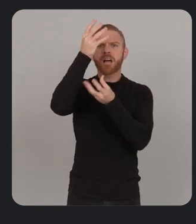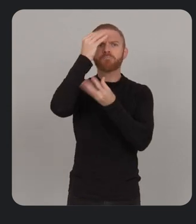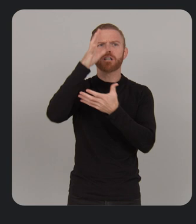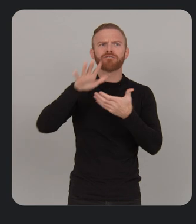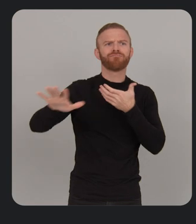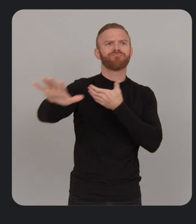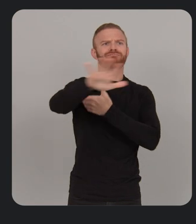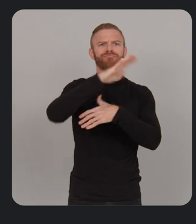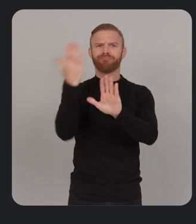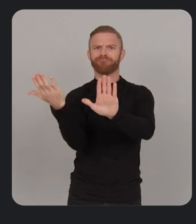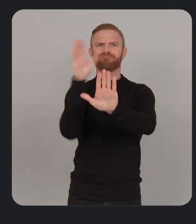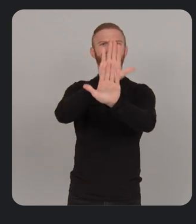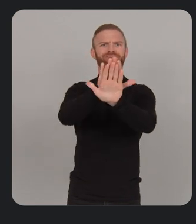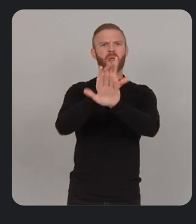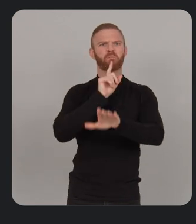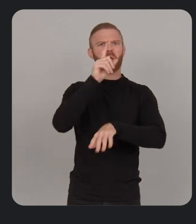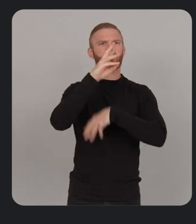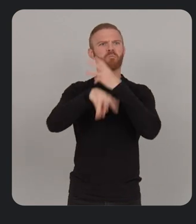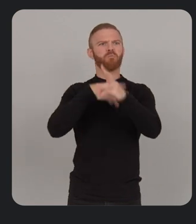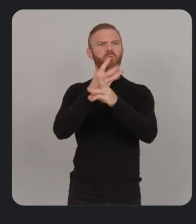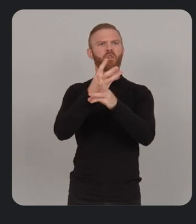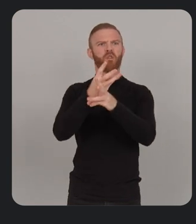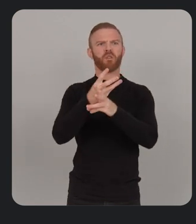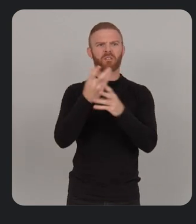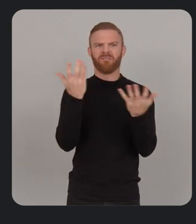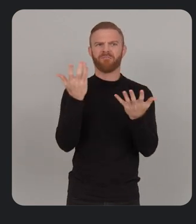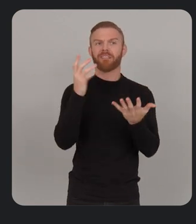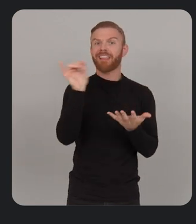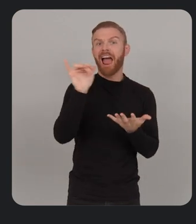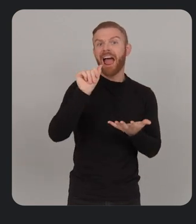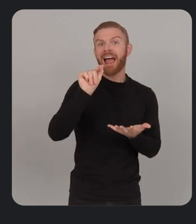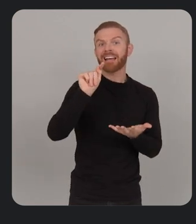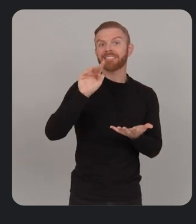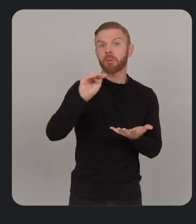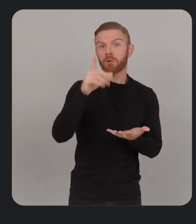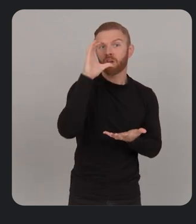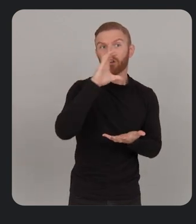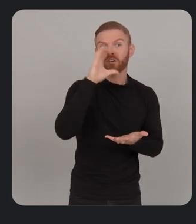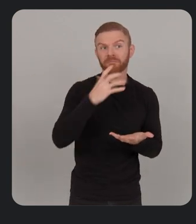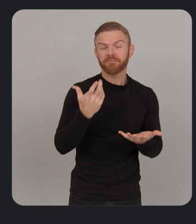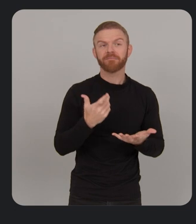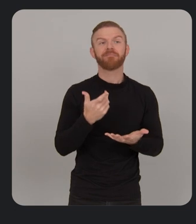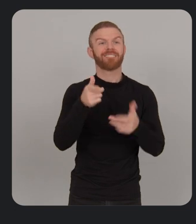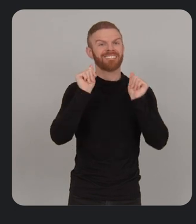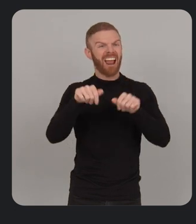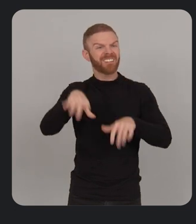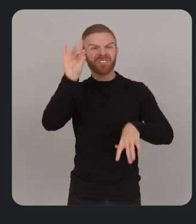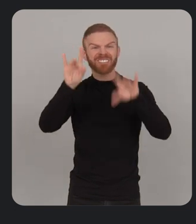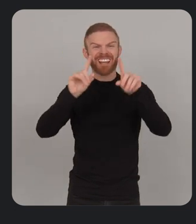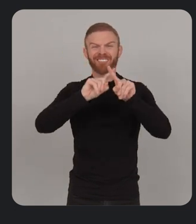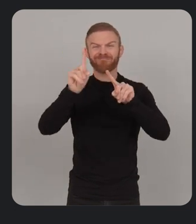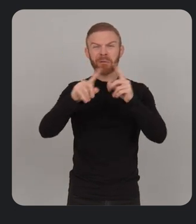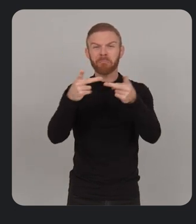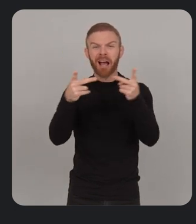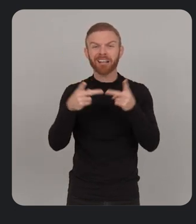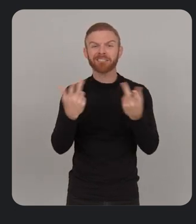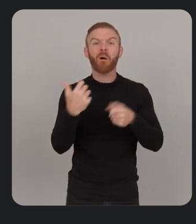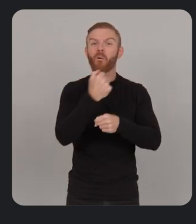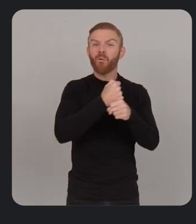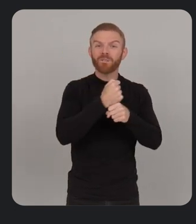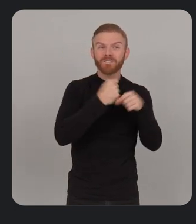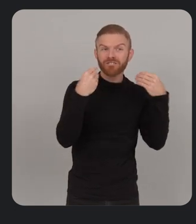overlaid on the real world, like that ATM you were looking for. You'll be able to see all kinds of places,